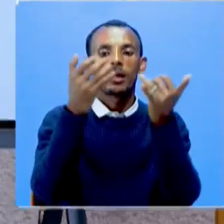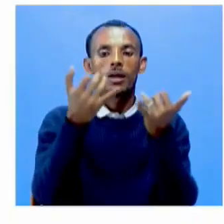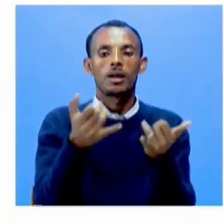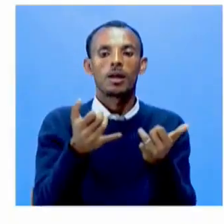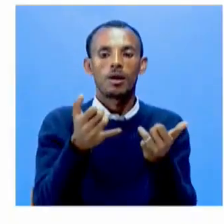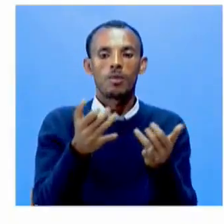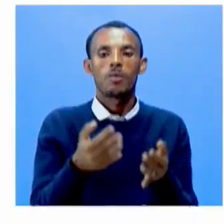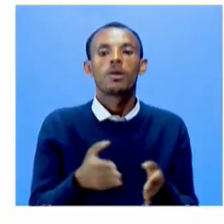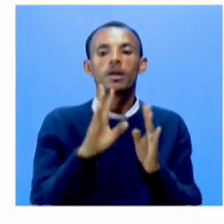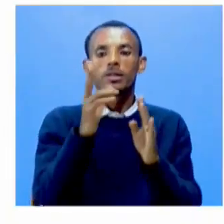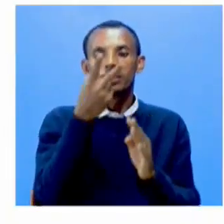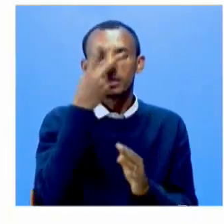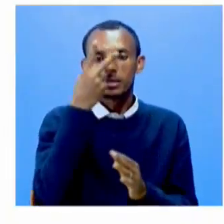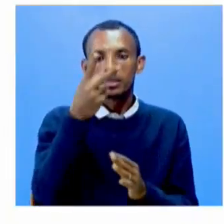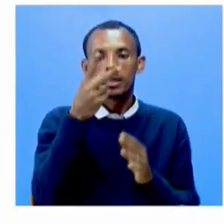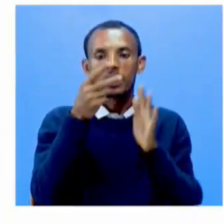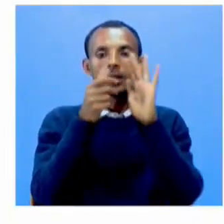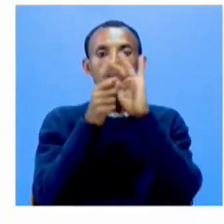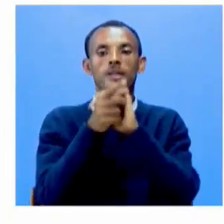example.